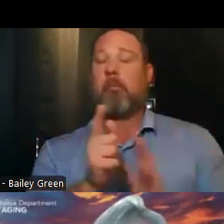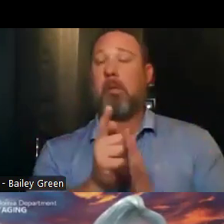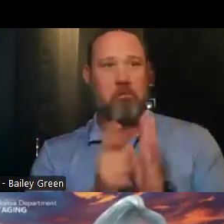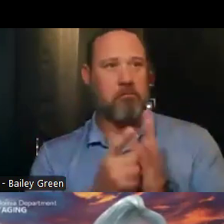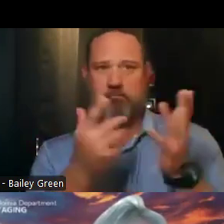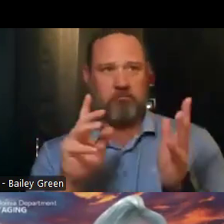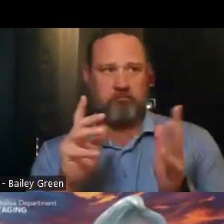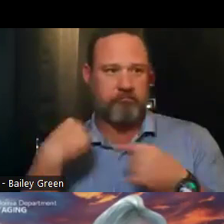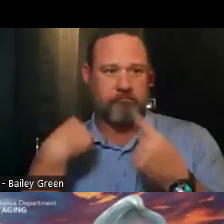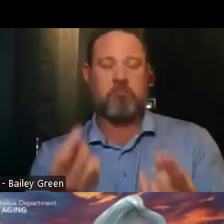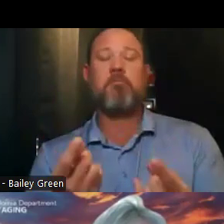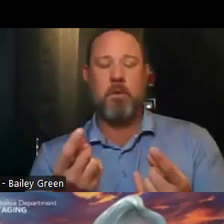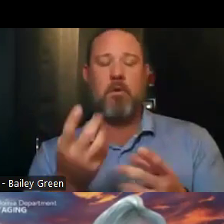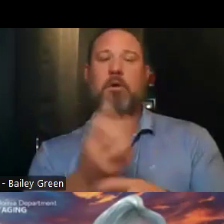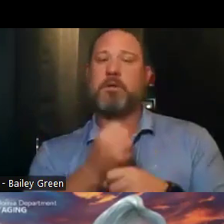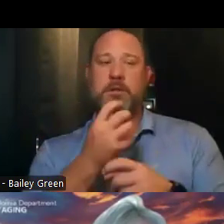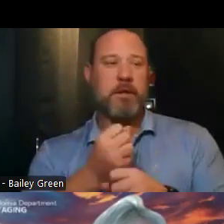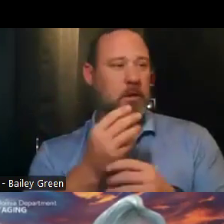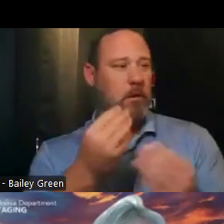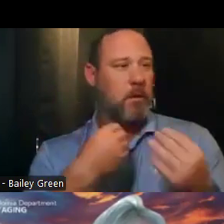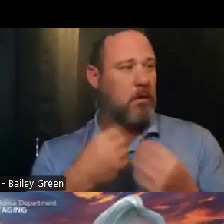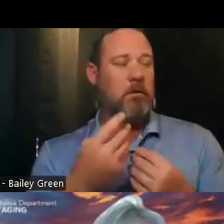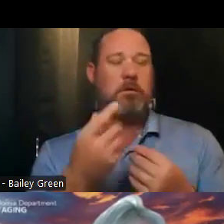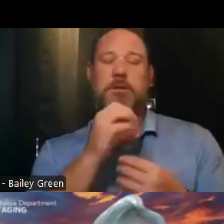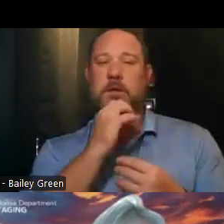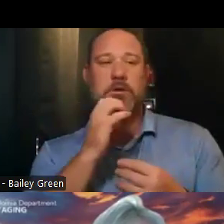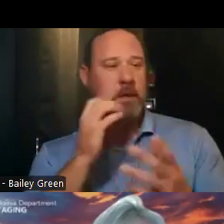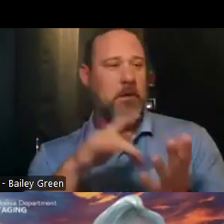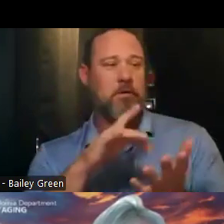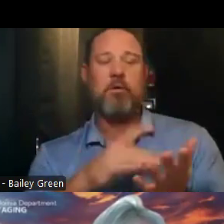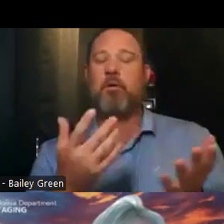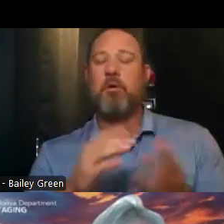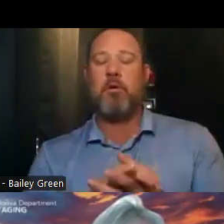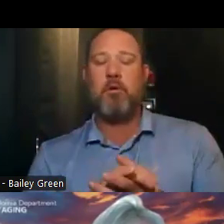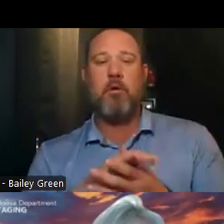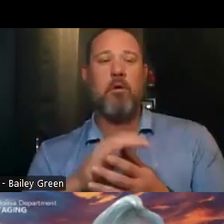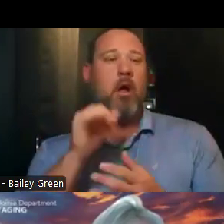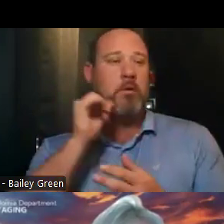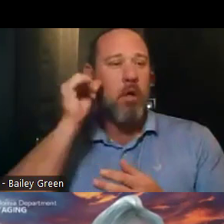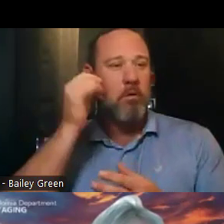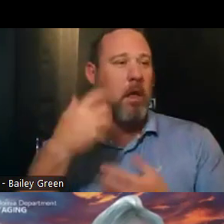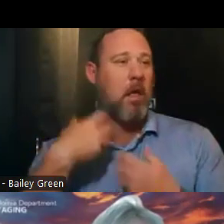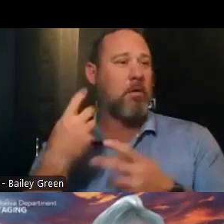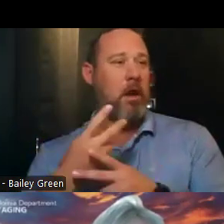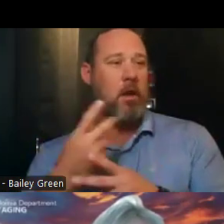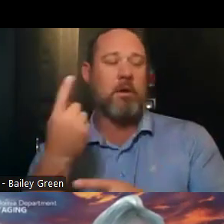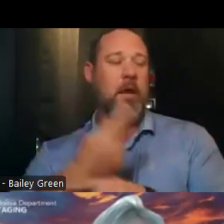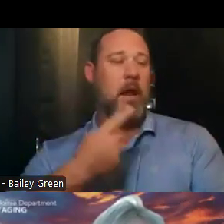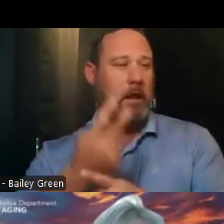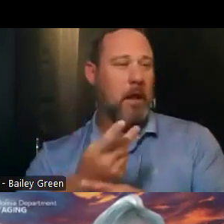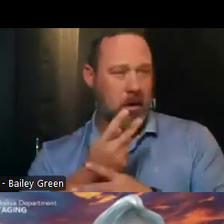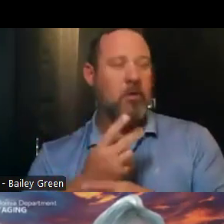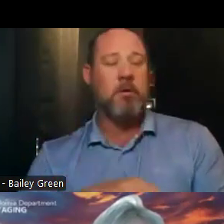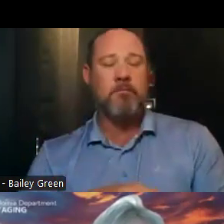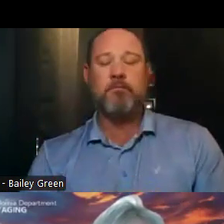like receiving congregate meals at senior centers, going to adult day healthcare or adult daycare.